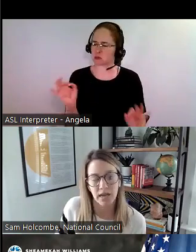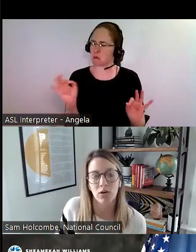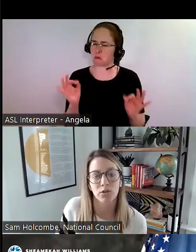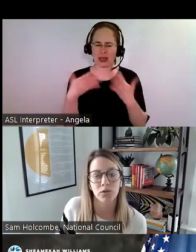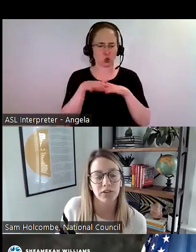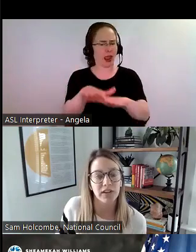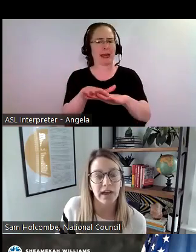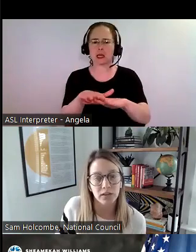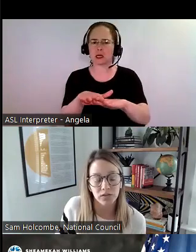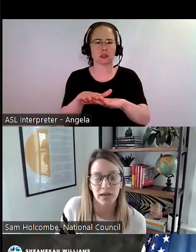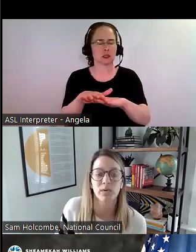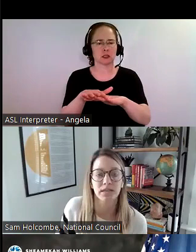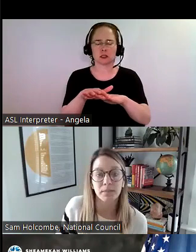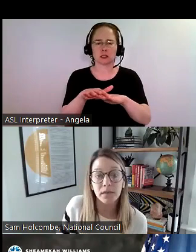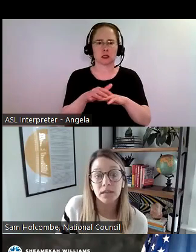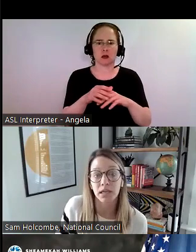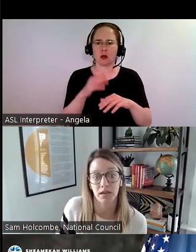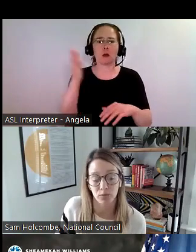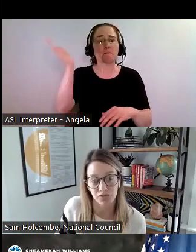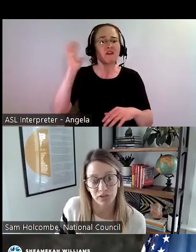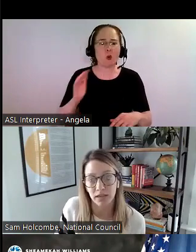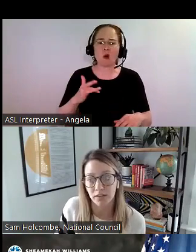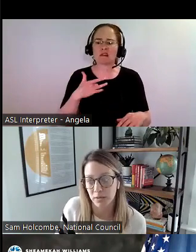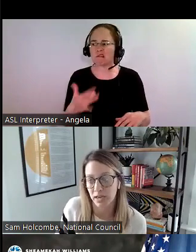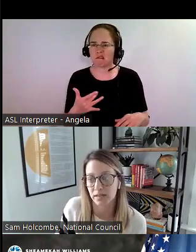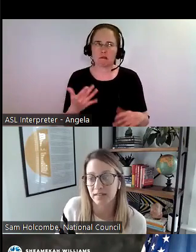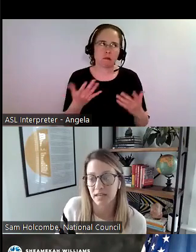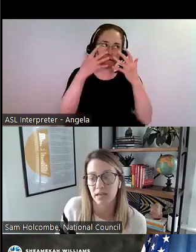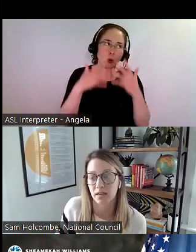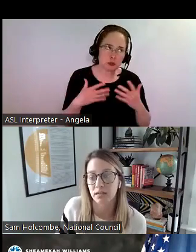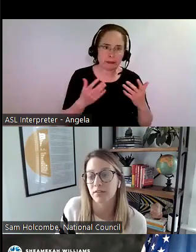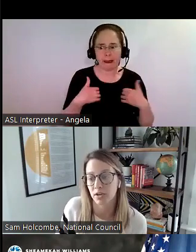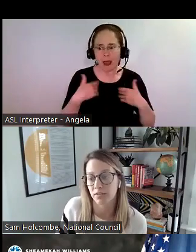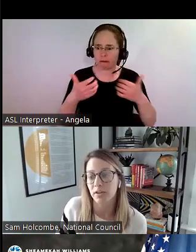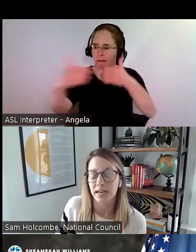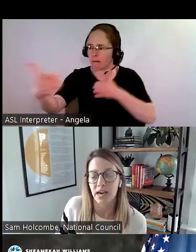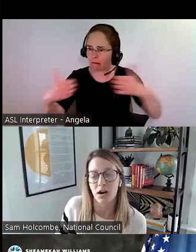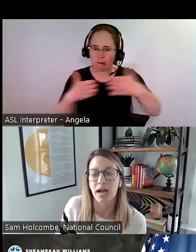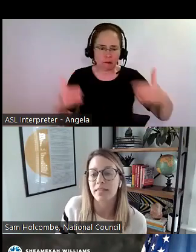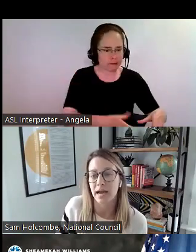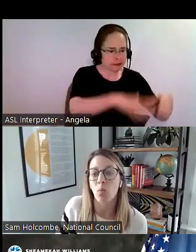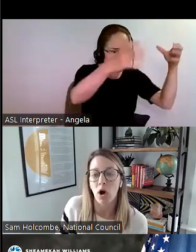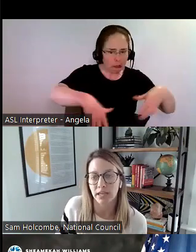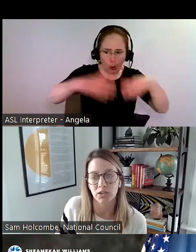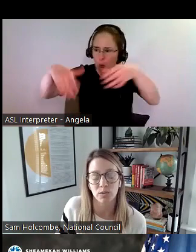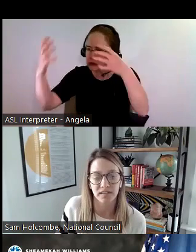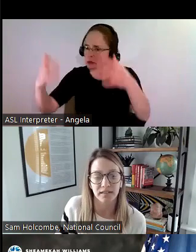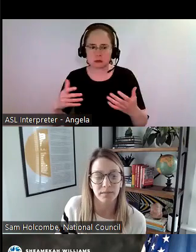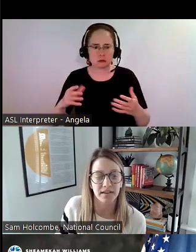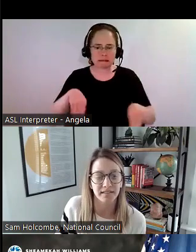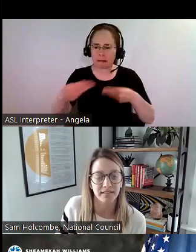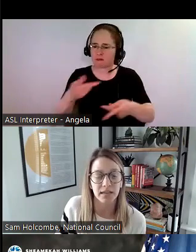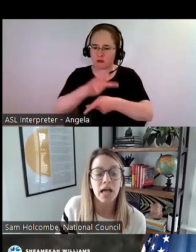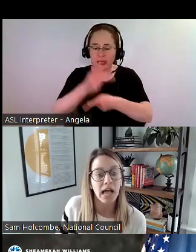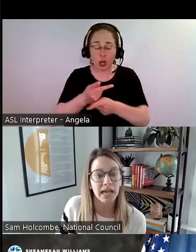it's breaking down those silos that we typically, unfortunately, experience in delivery of care, and that walking into